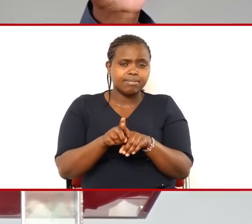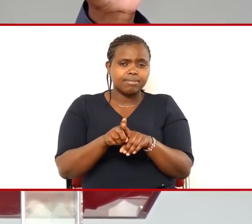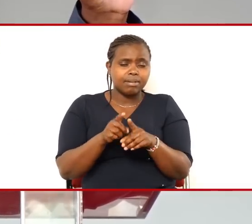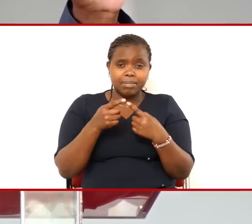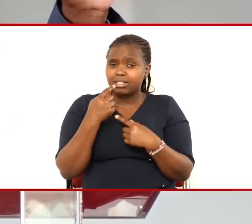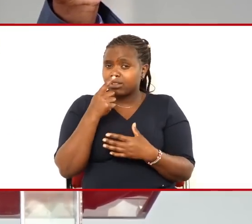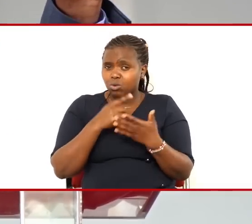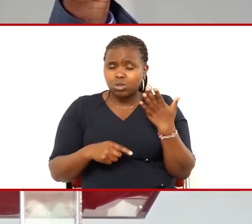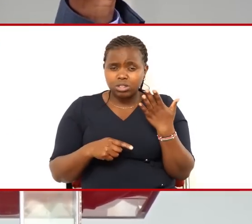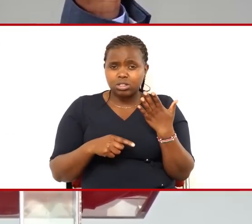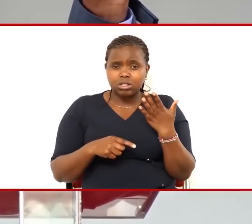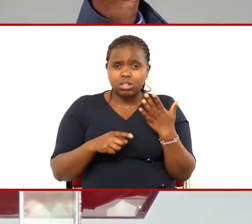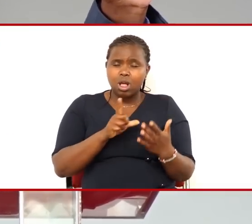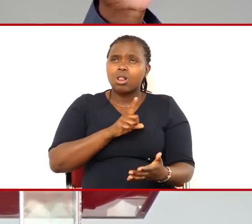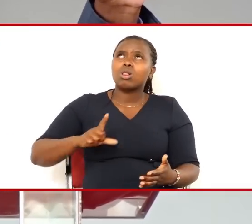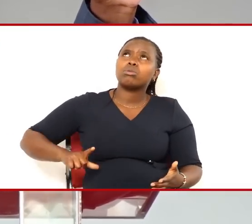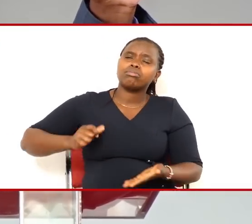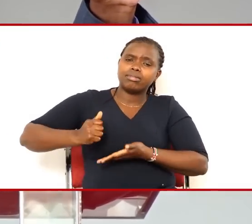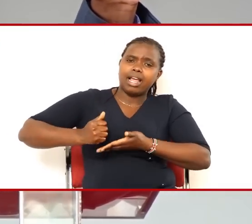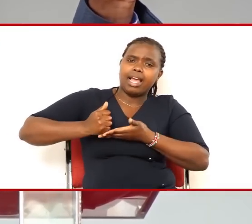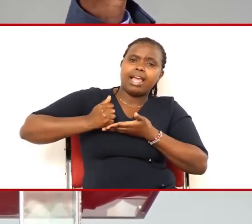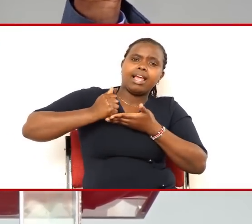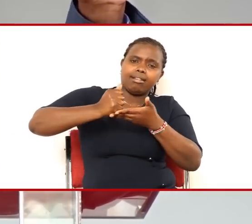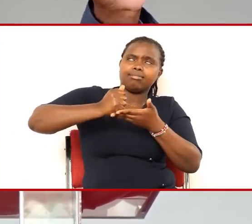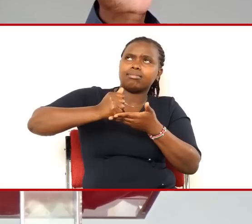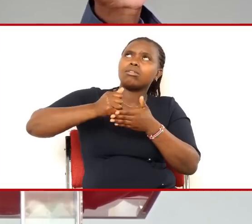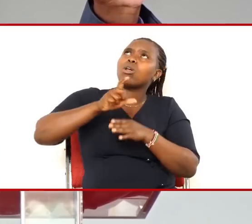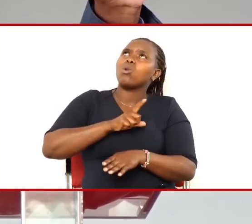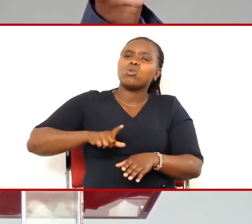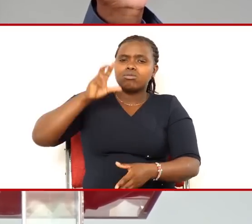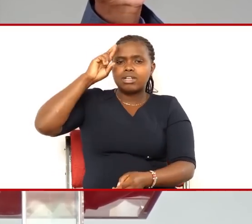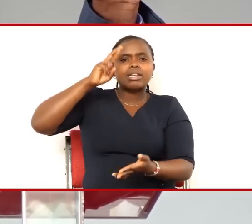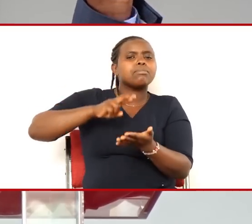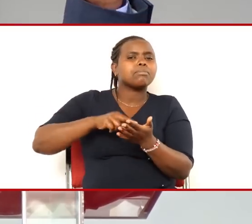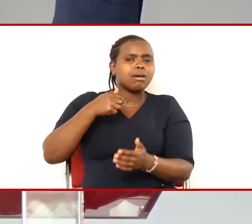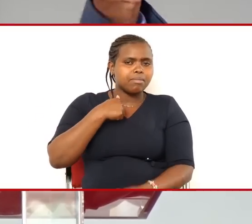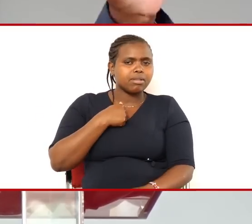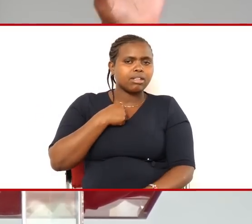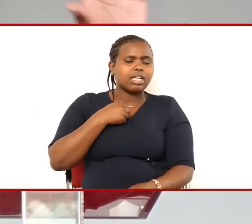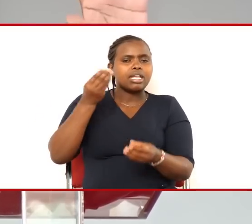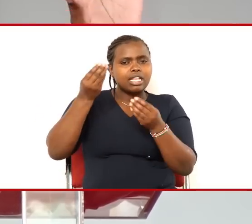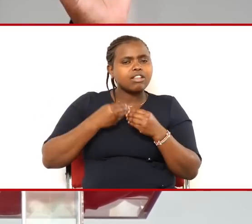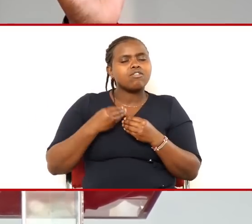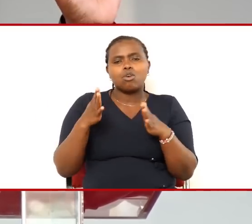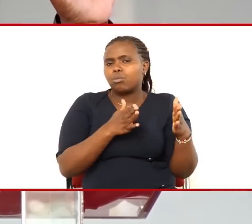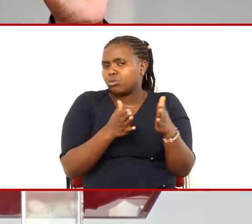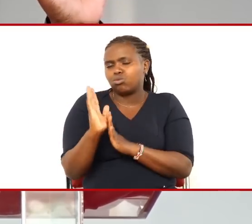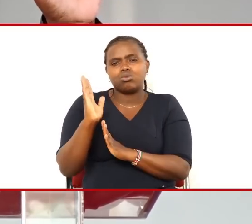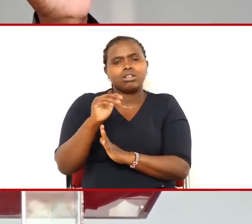he said, Lord, help me. Lord, remember me. Give me one more